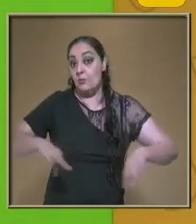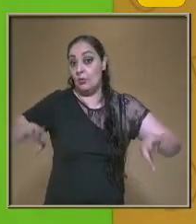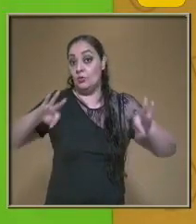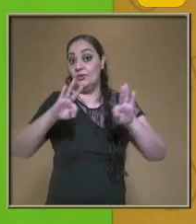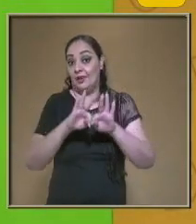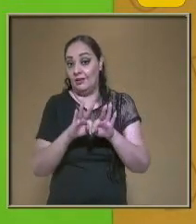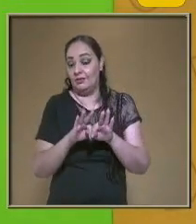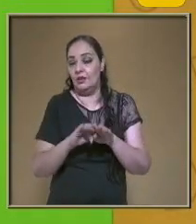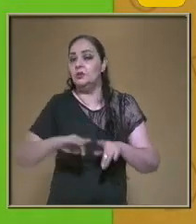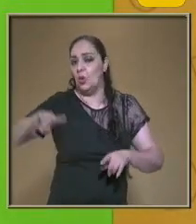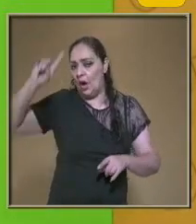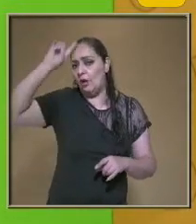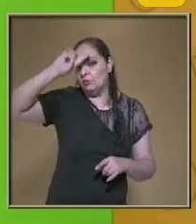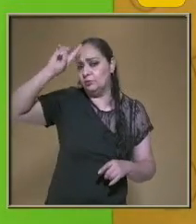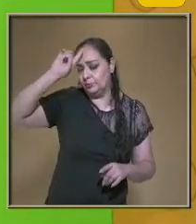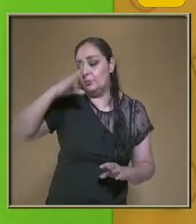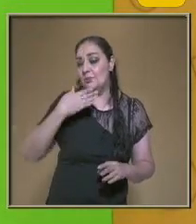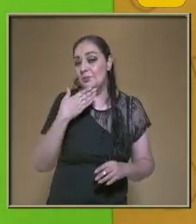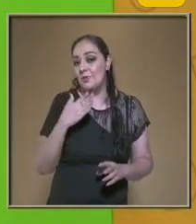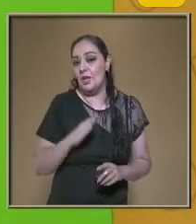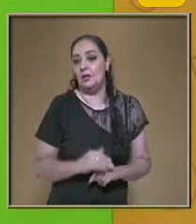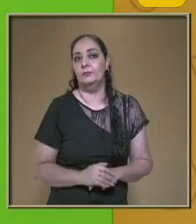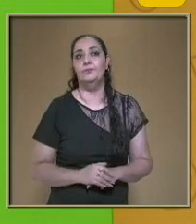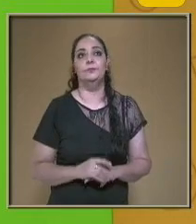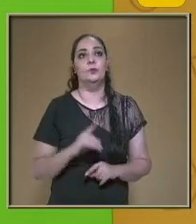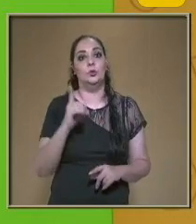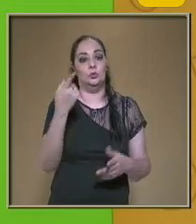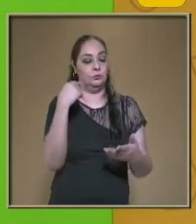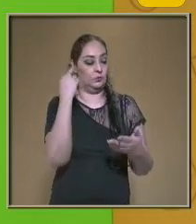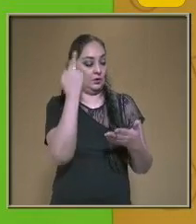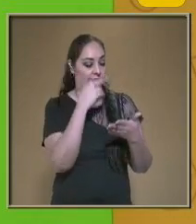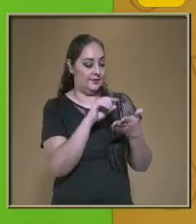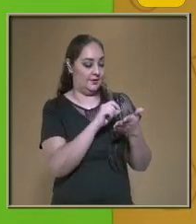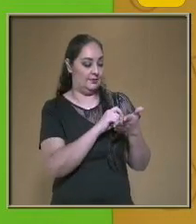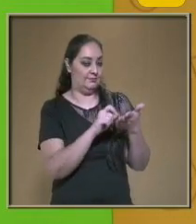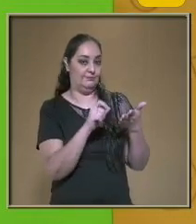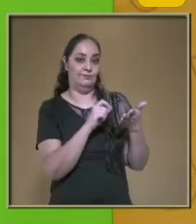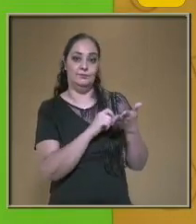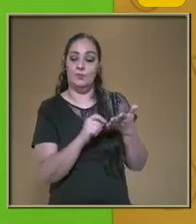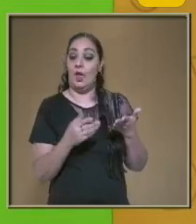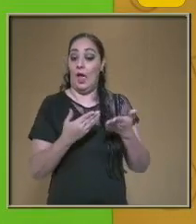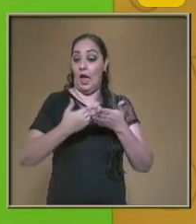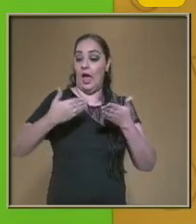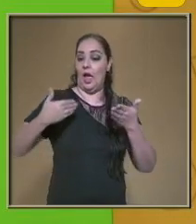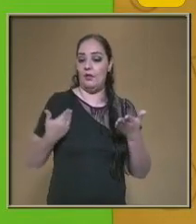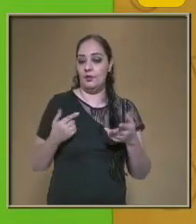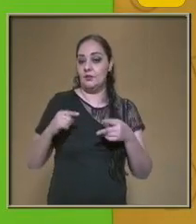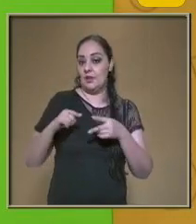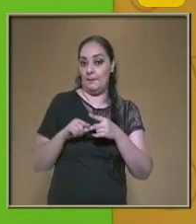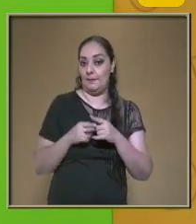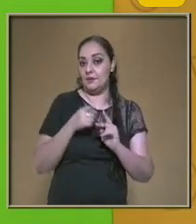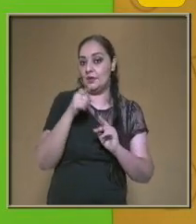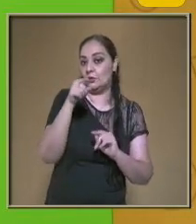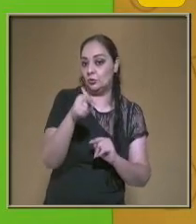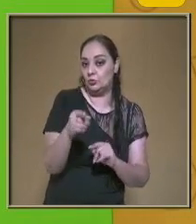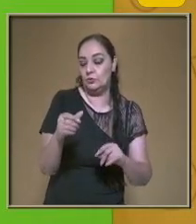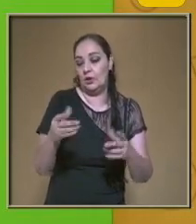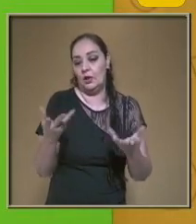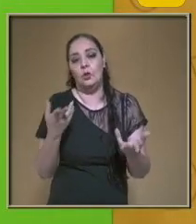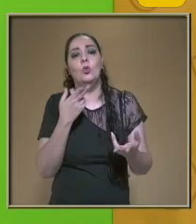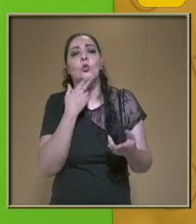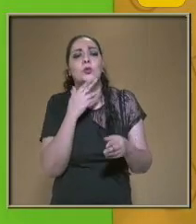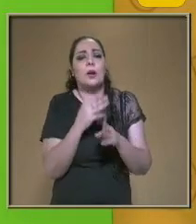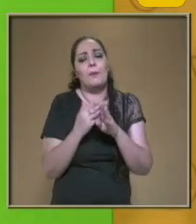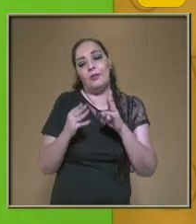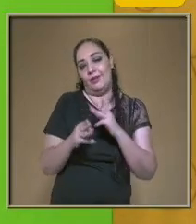a good recommendation, okay? Check the instructions before you start to use the